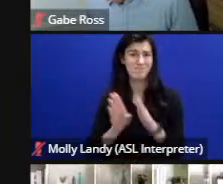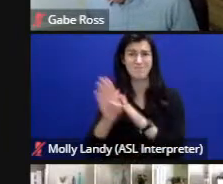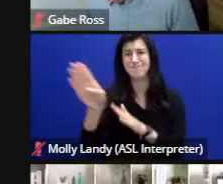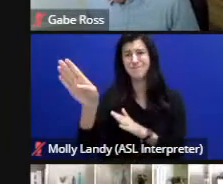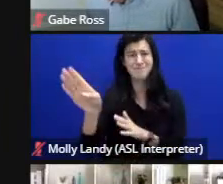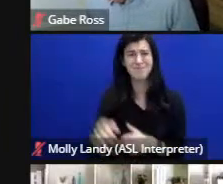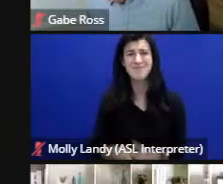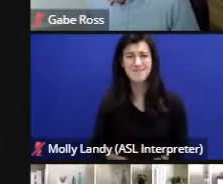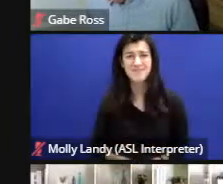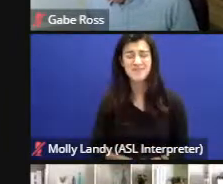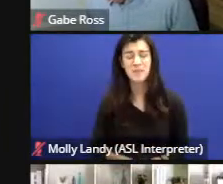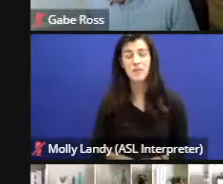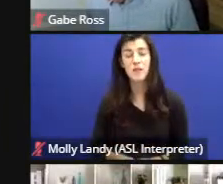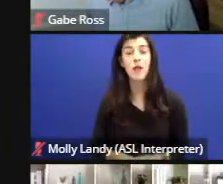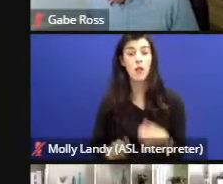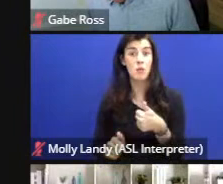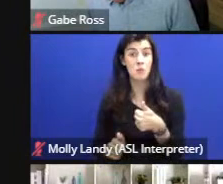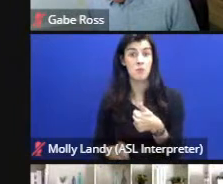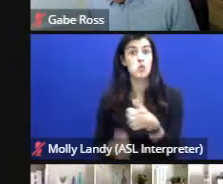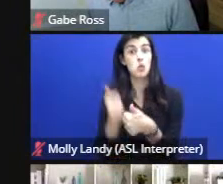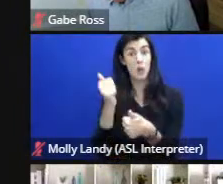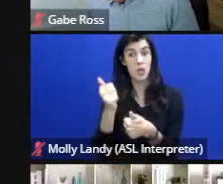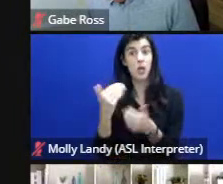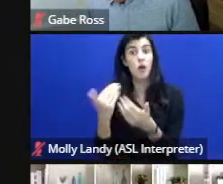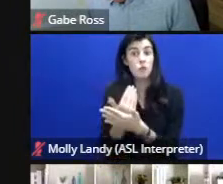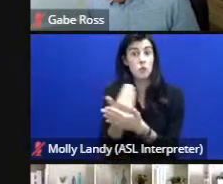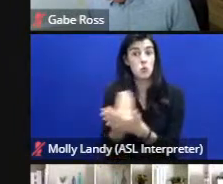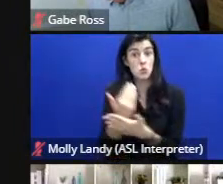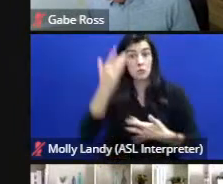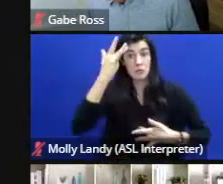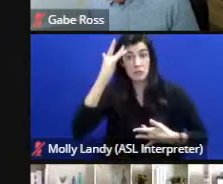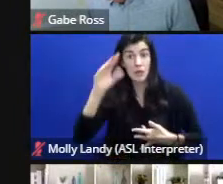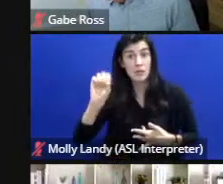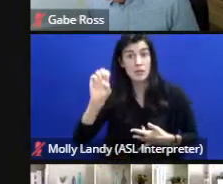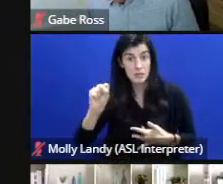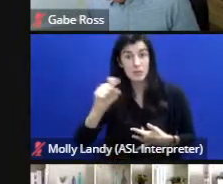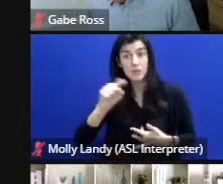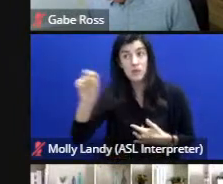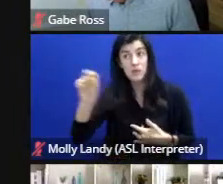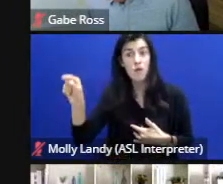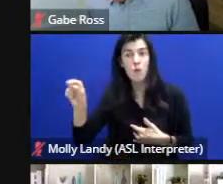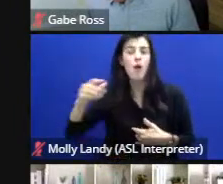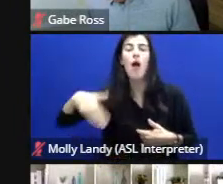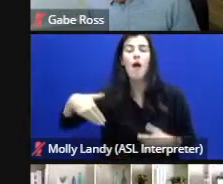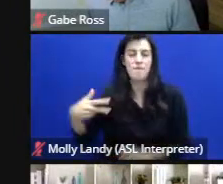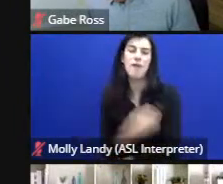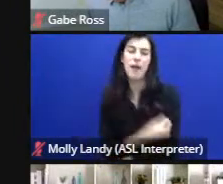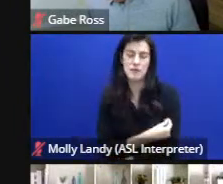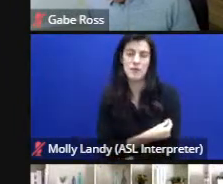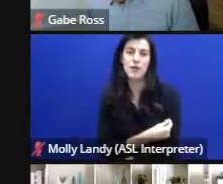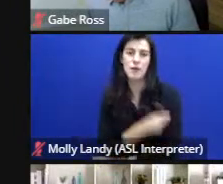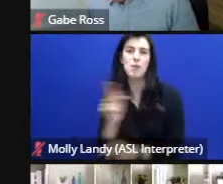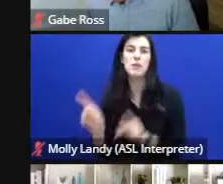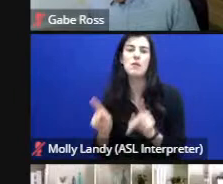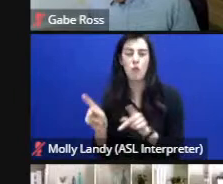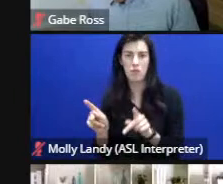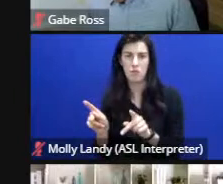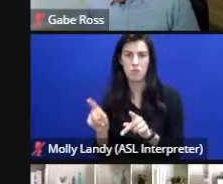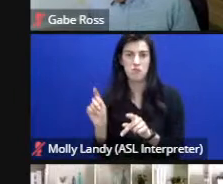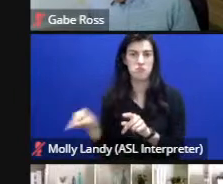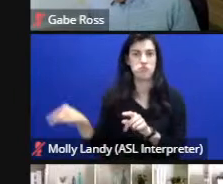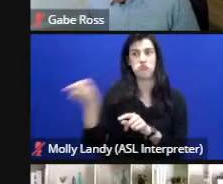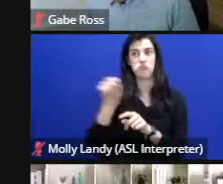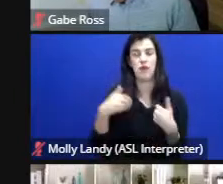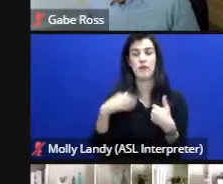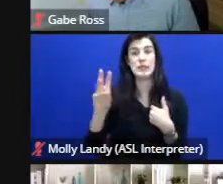The vast majority of the new cases have been among unvaccinated people, with 600% higher case